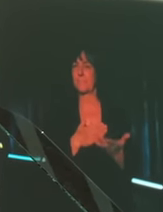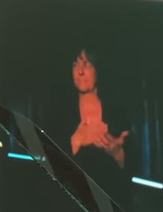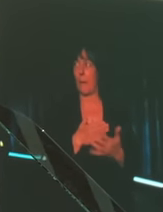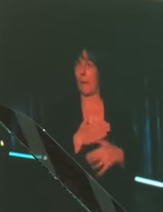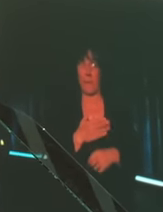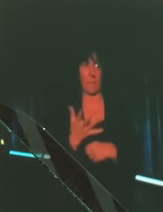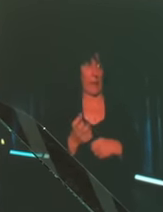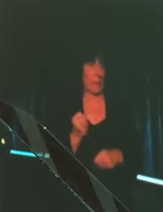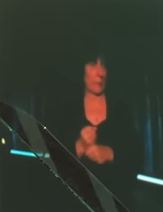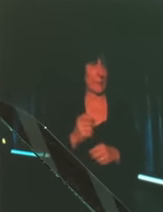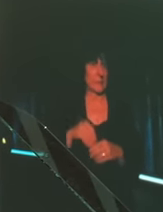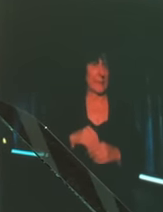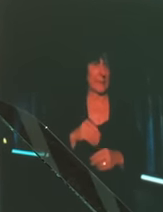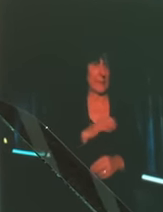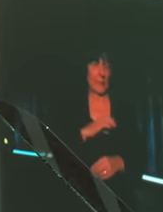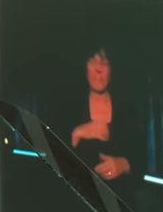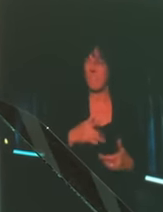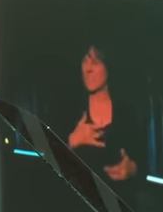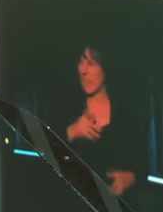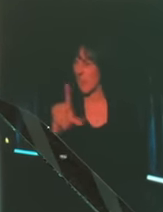5 years in Congress. Feels like 20.